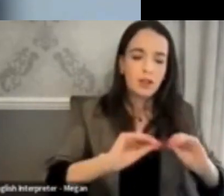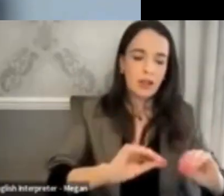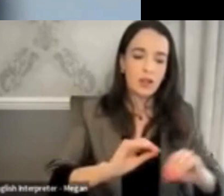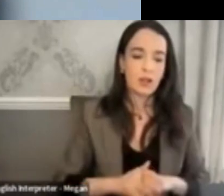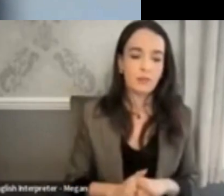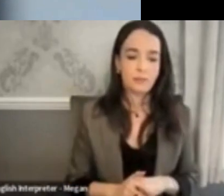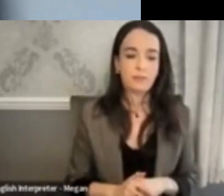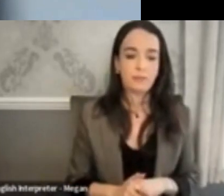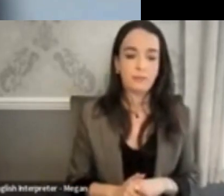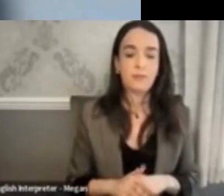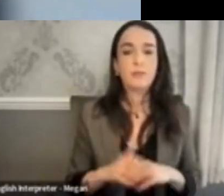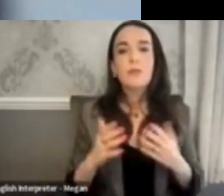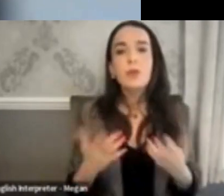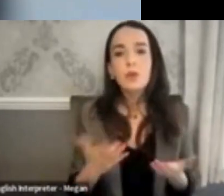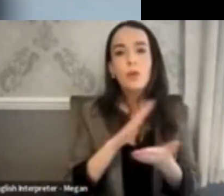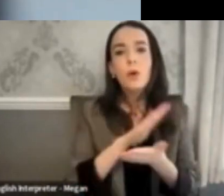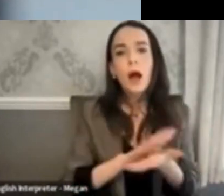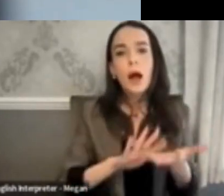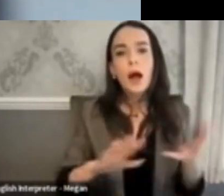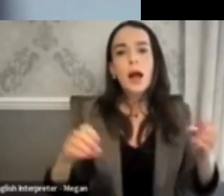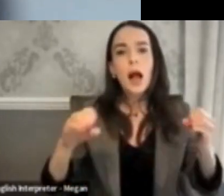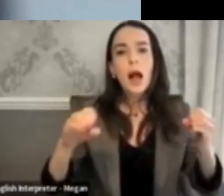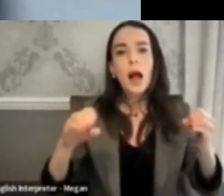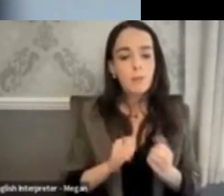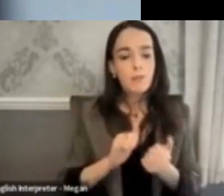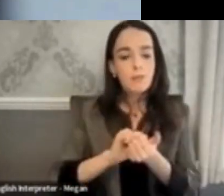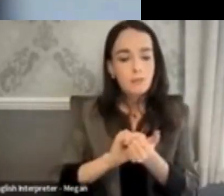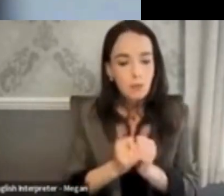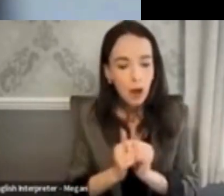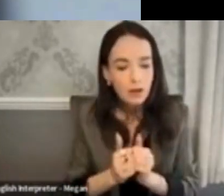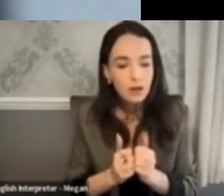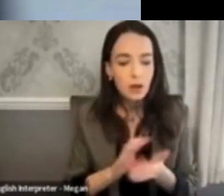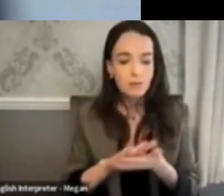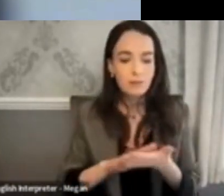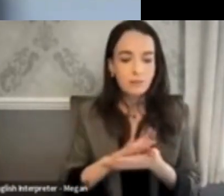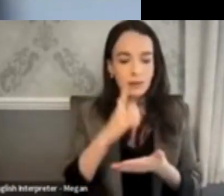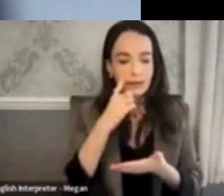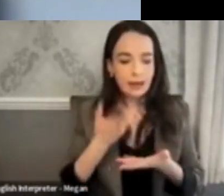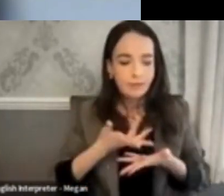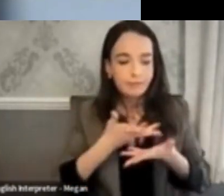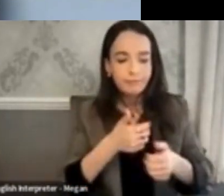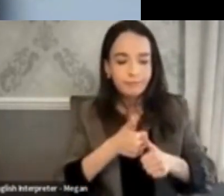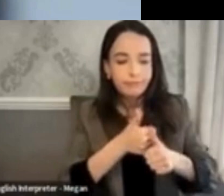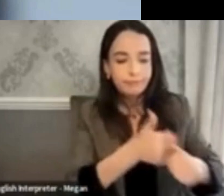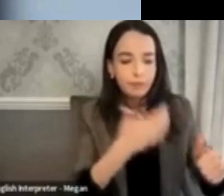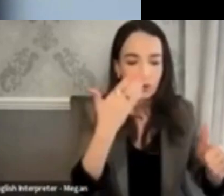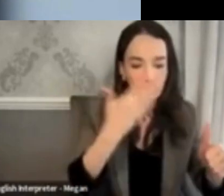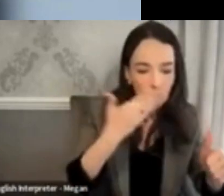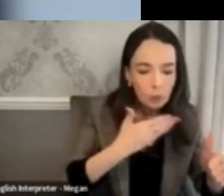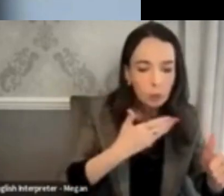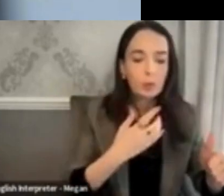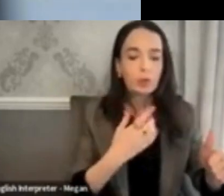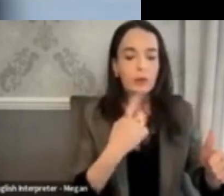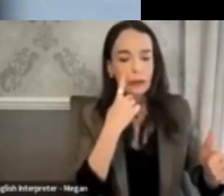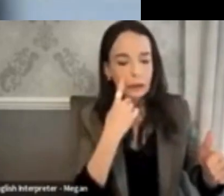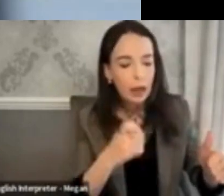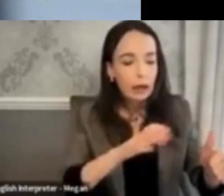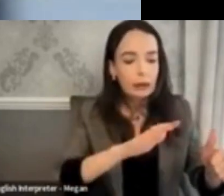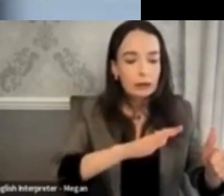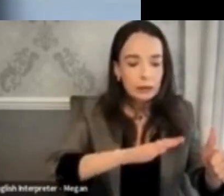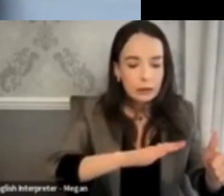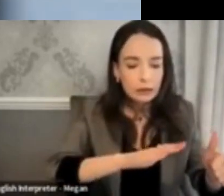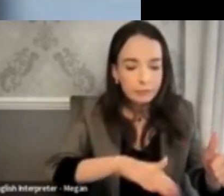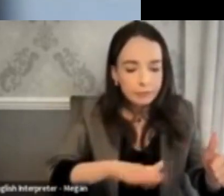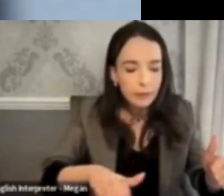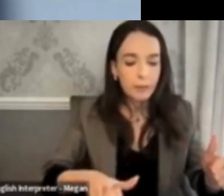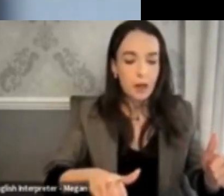With hub partnerships that would provide support to schools and enable children and young people both in and out of school, we're really mindful